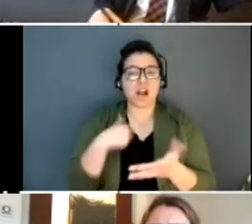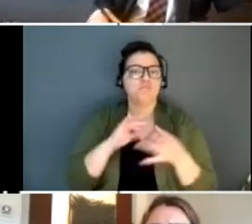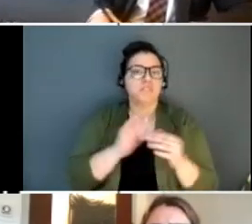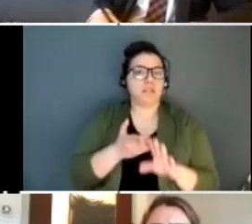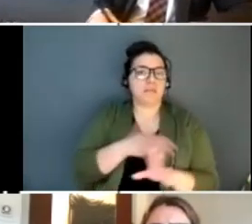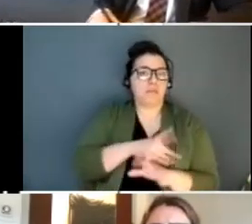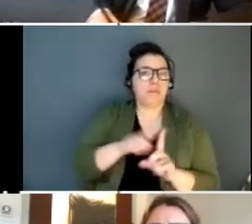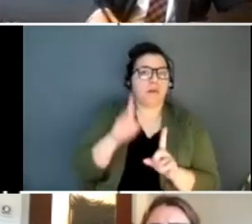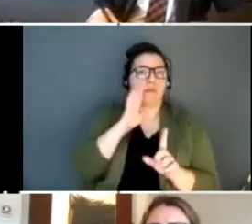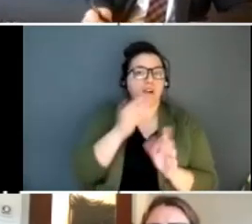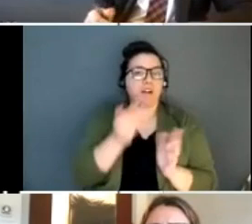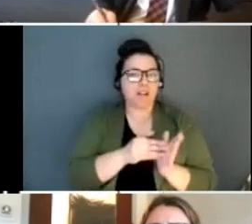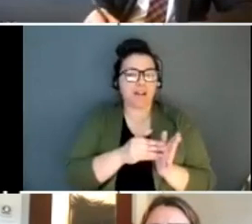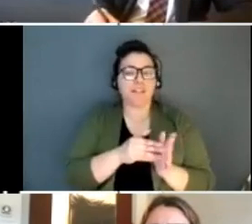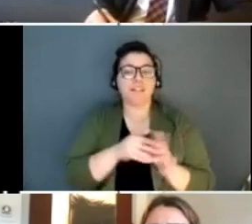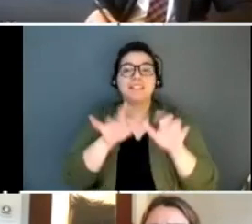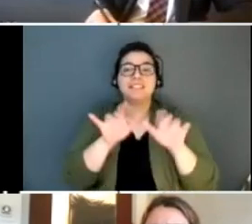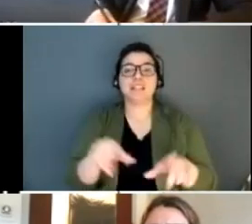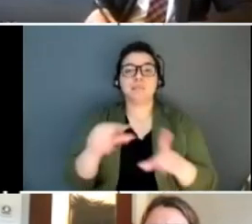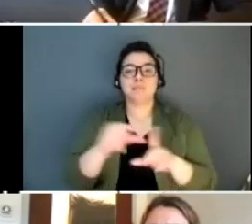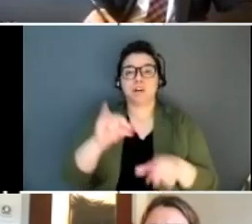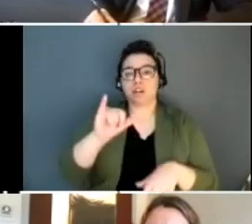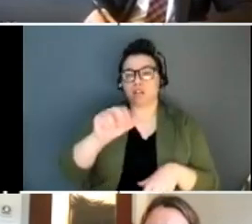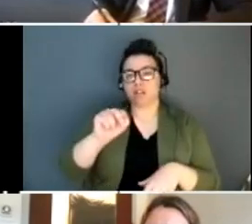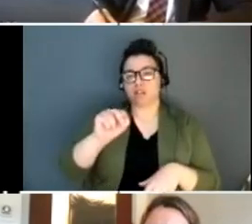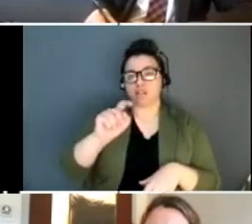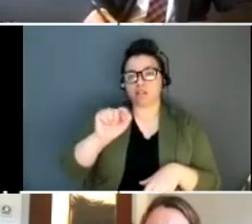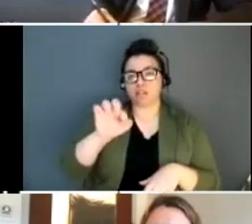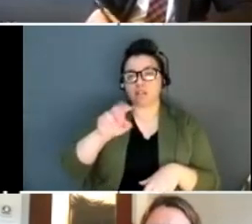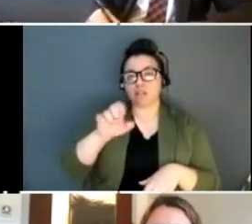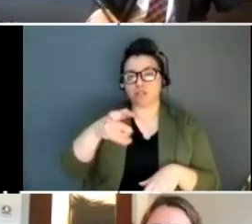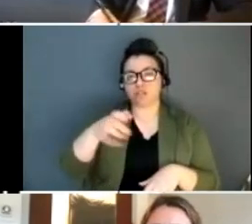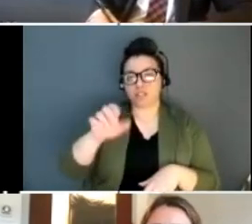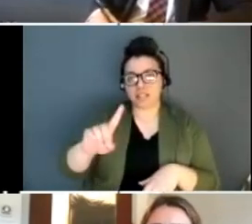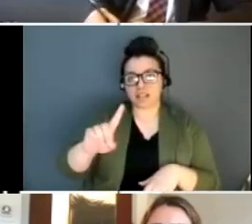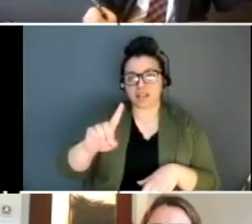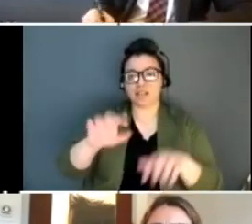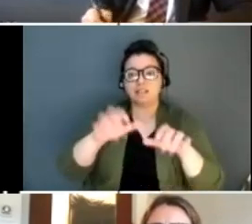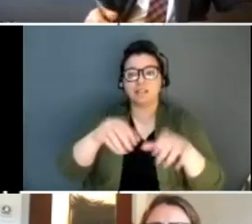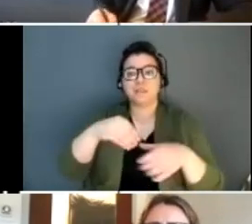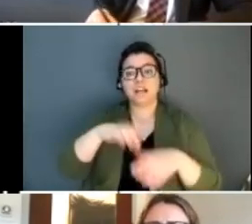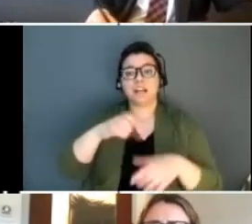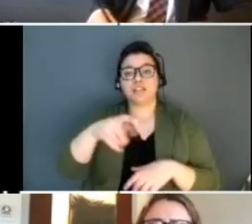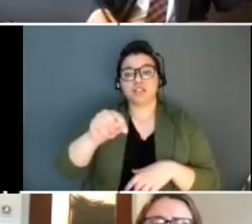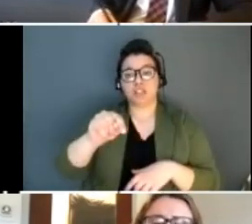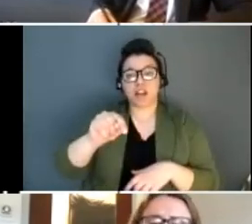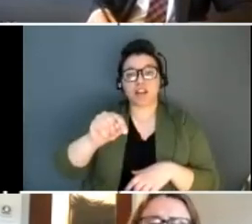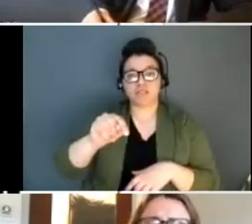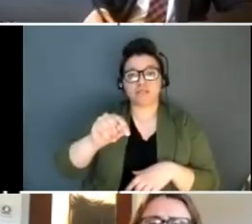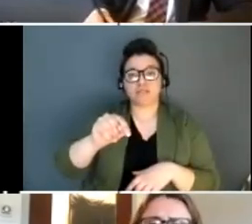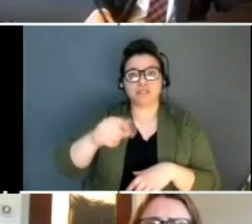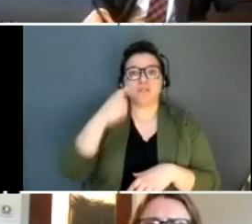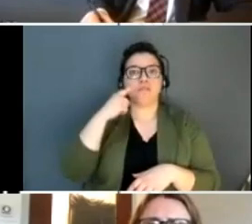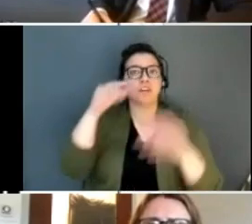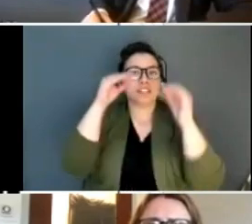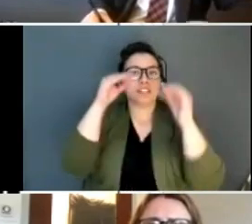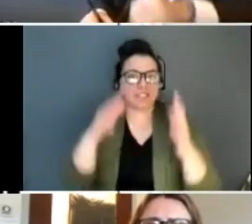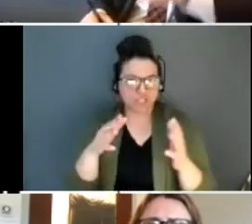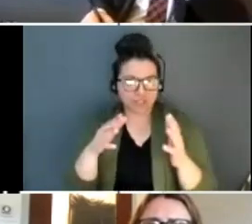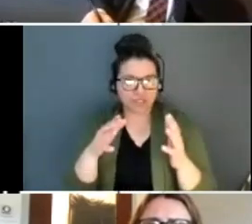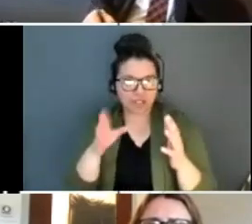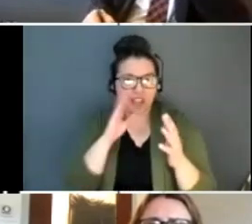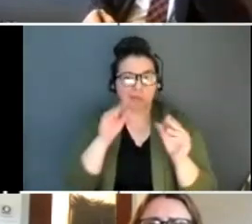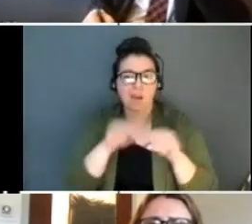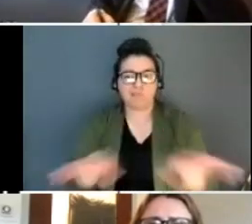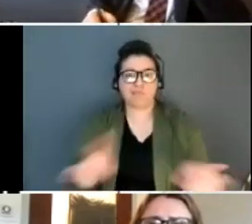put interested in the chat with your email address. This is for teachers. It'll get down to the students.